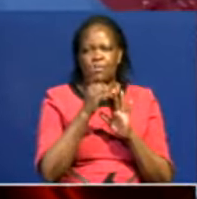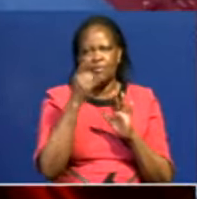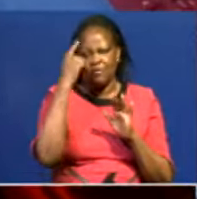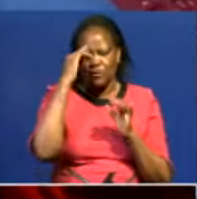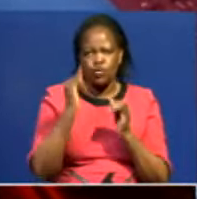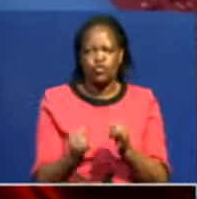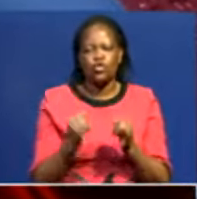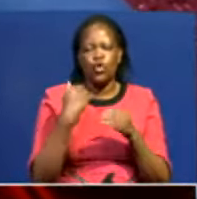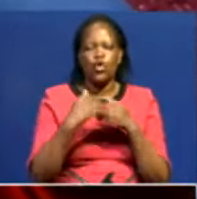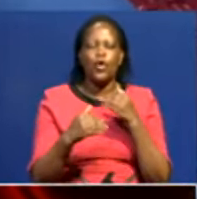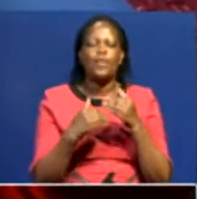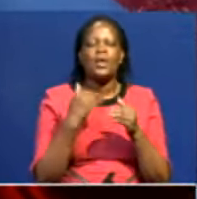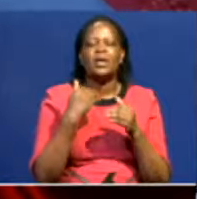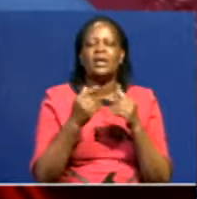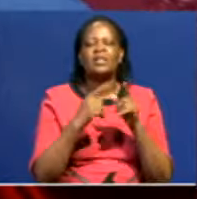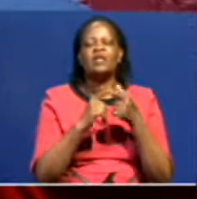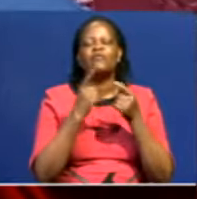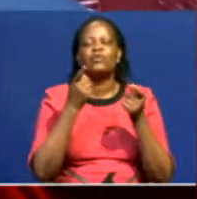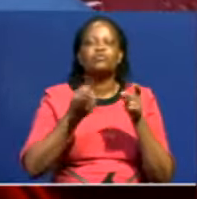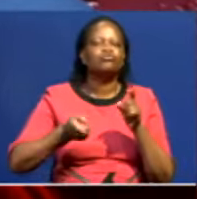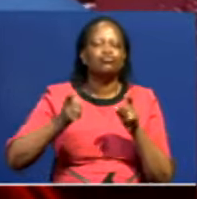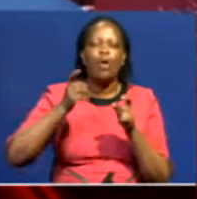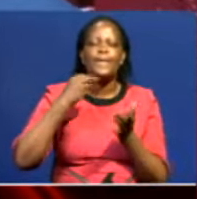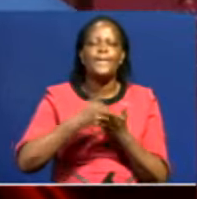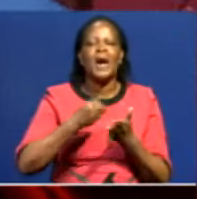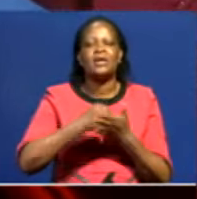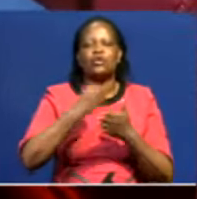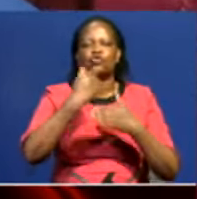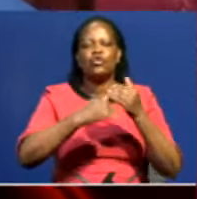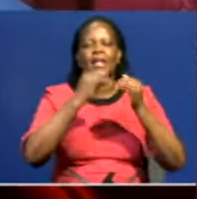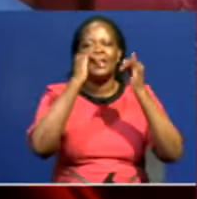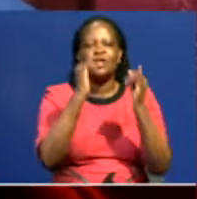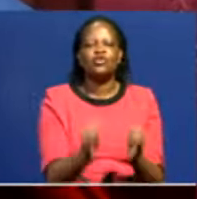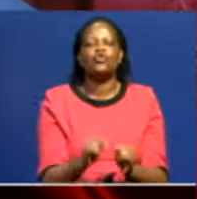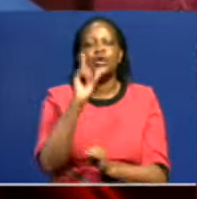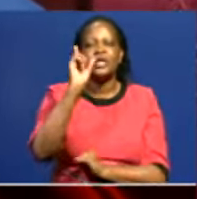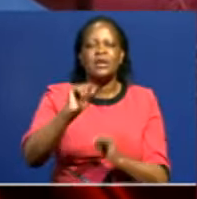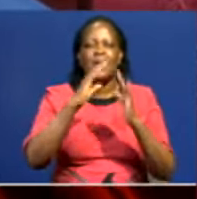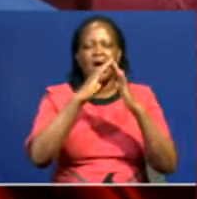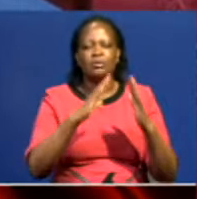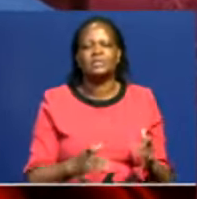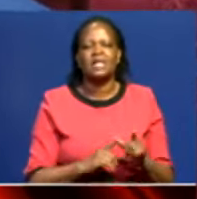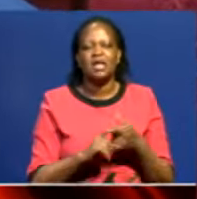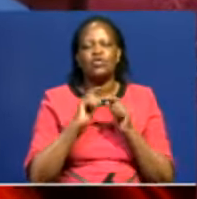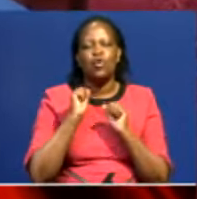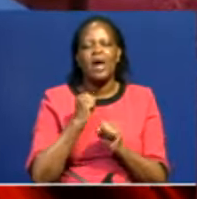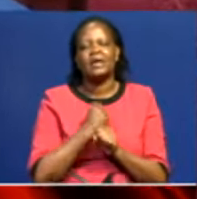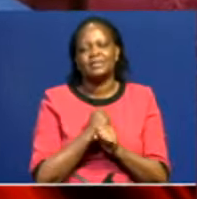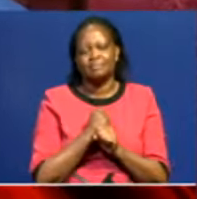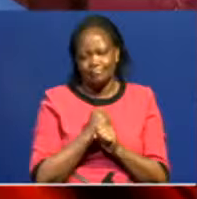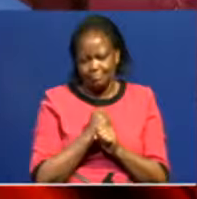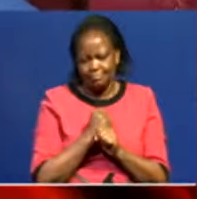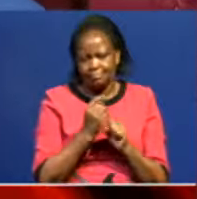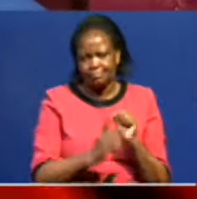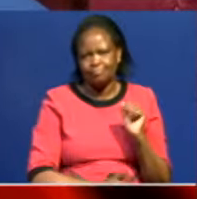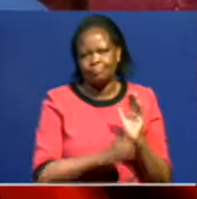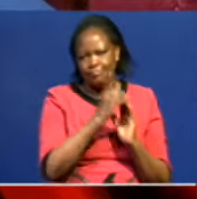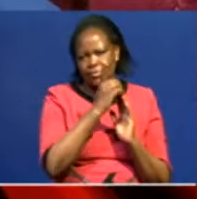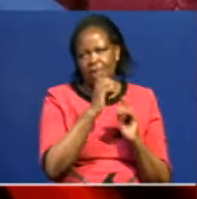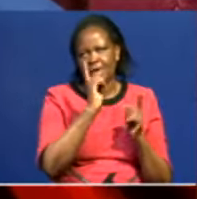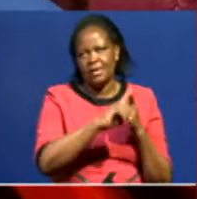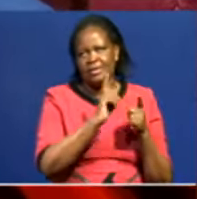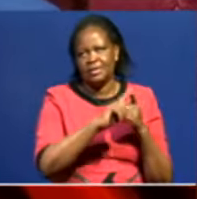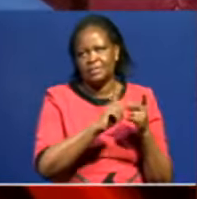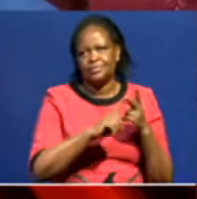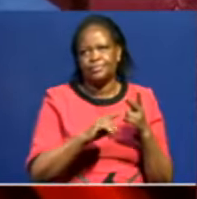new buildings. So if you want to raise money to construct new affordable housing units, you can do a Development REIT. And then we have